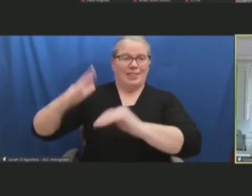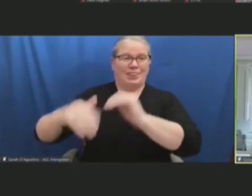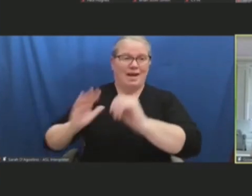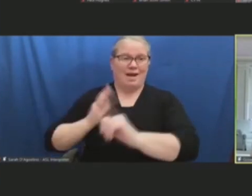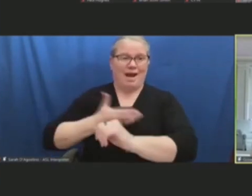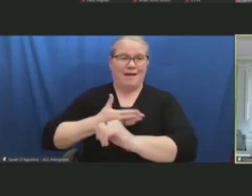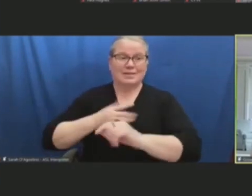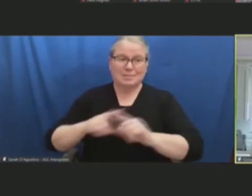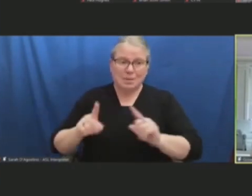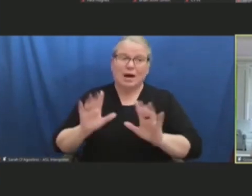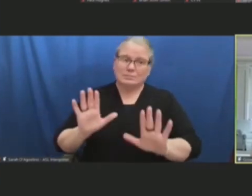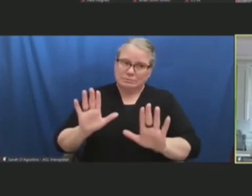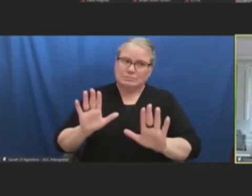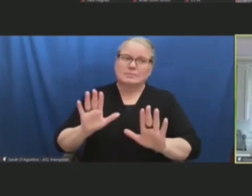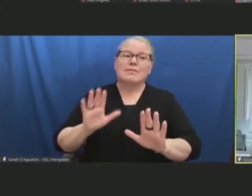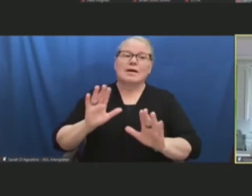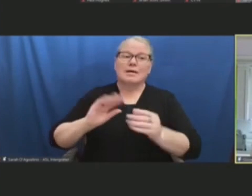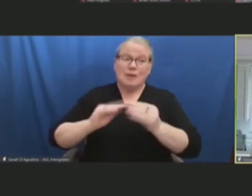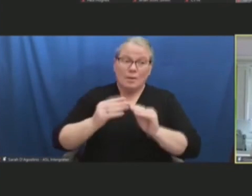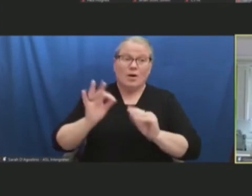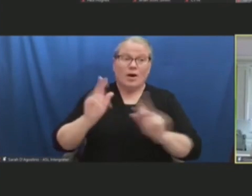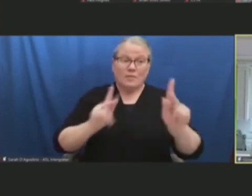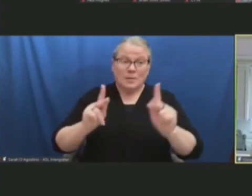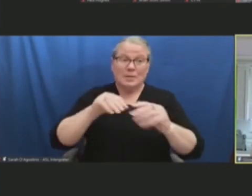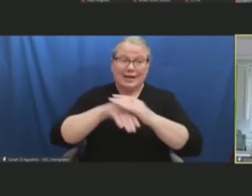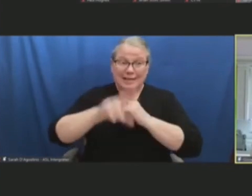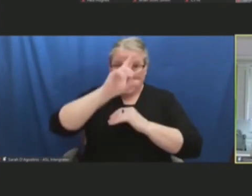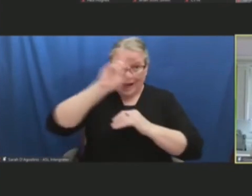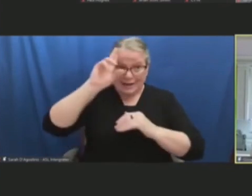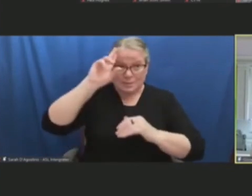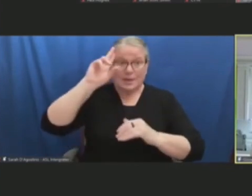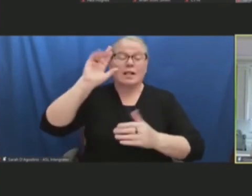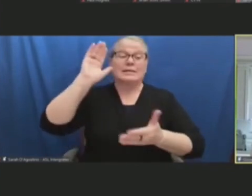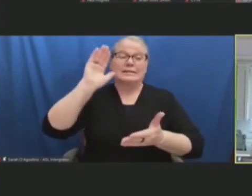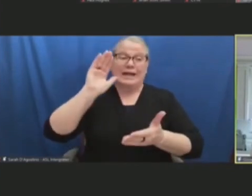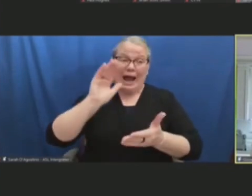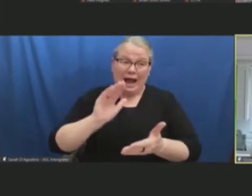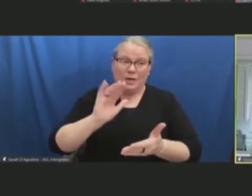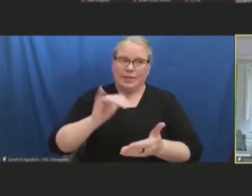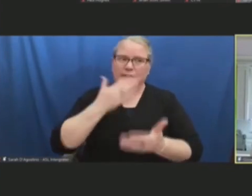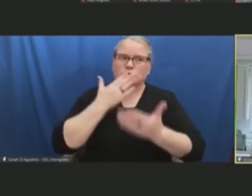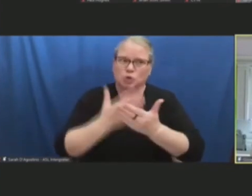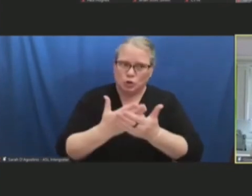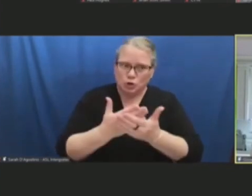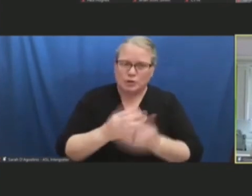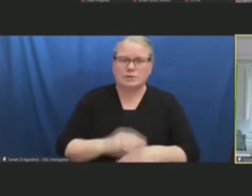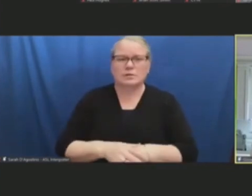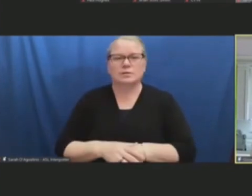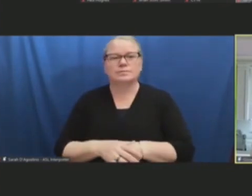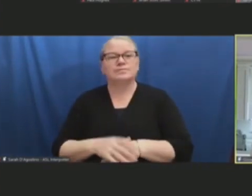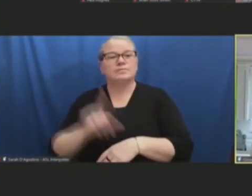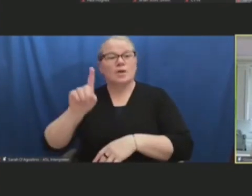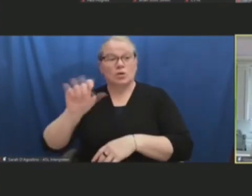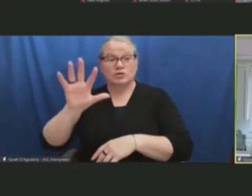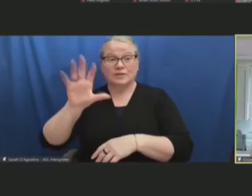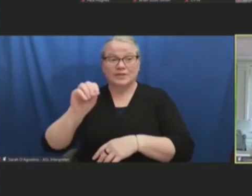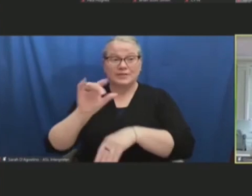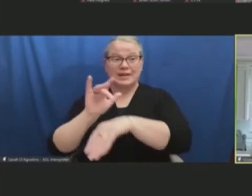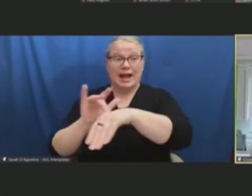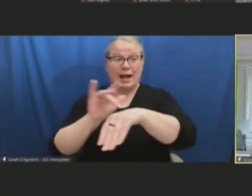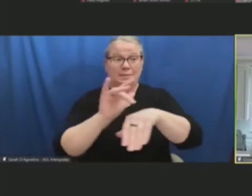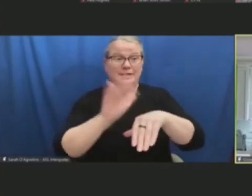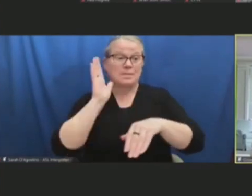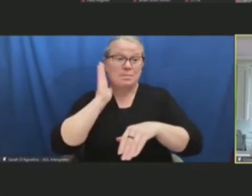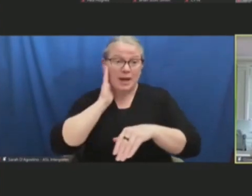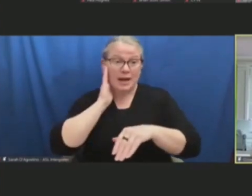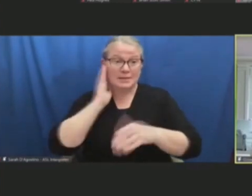so that's a really good thing. We have 150 more empty beds than we had 2 weeks ago, and